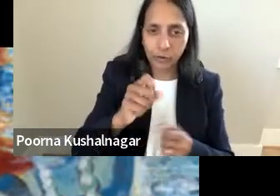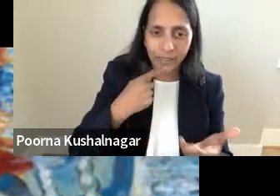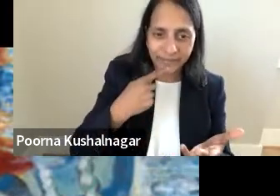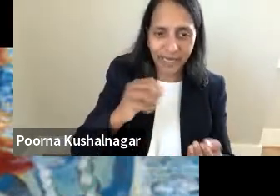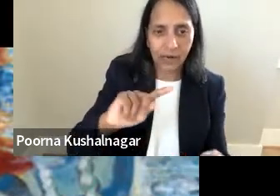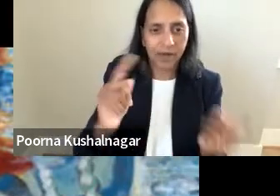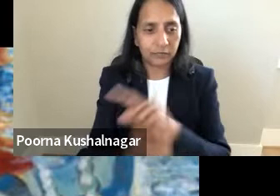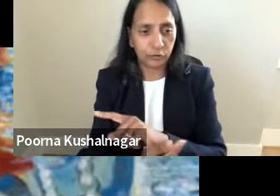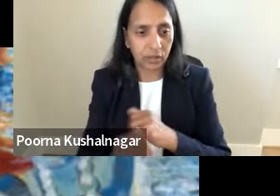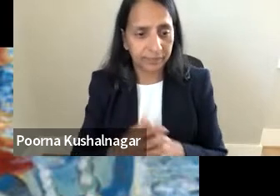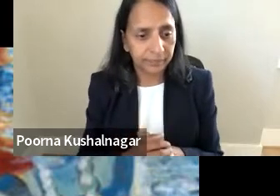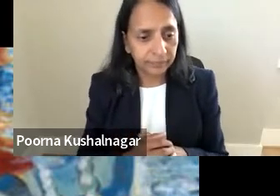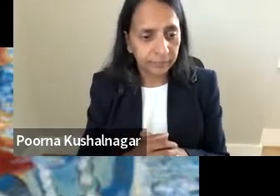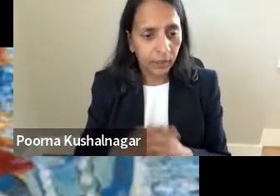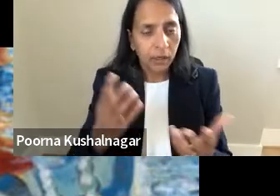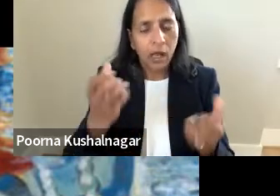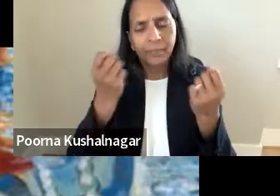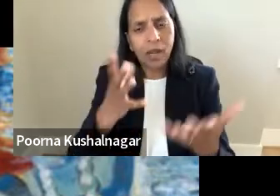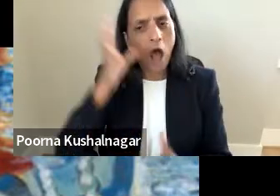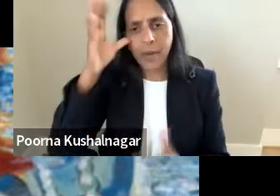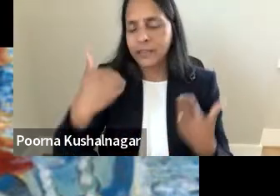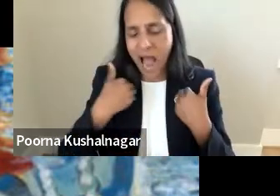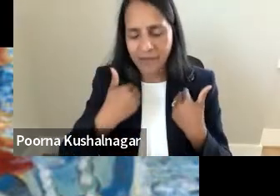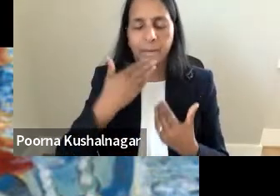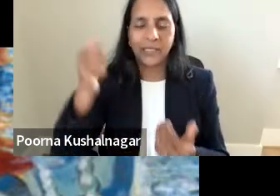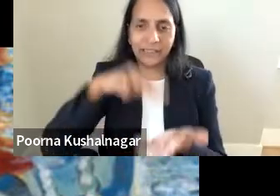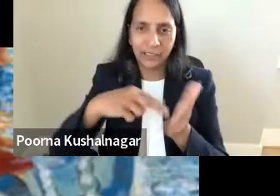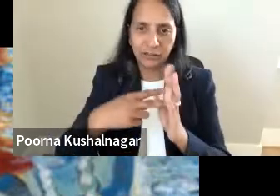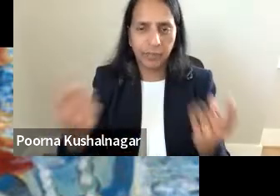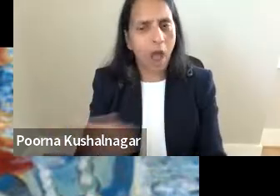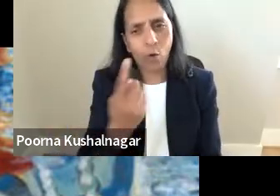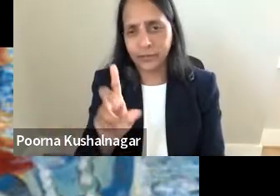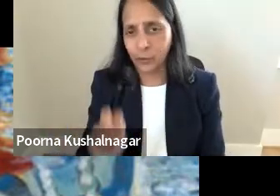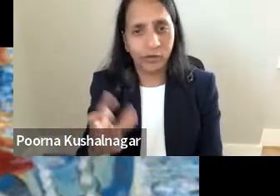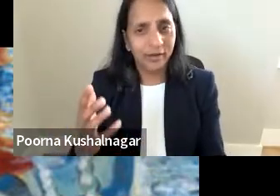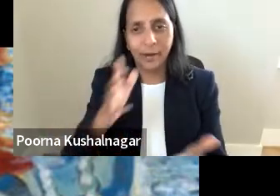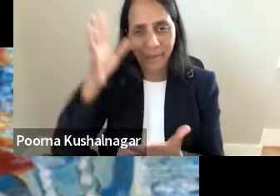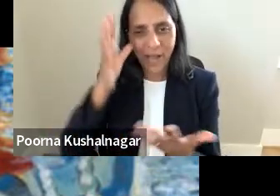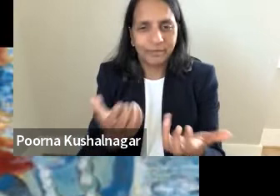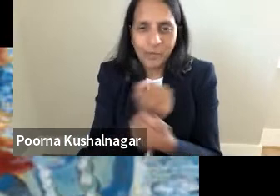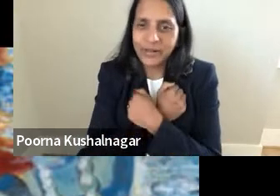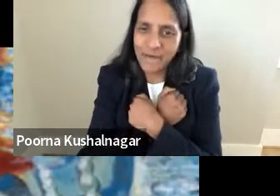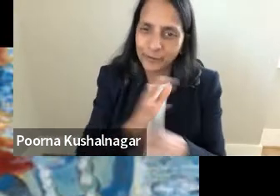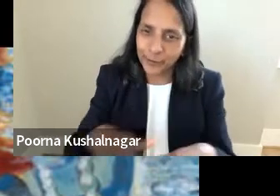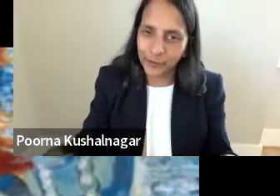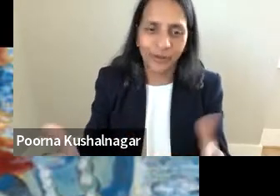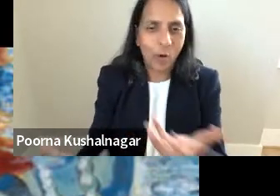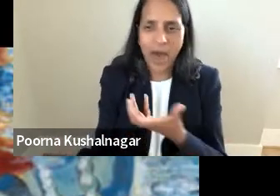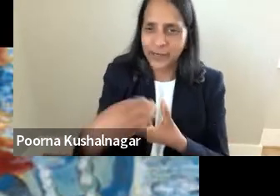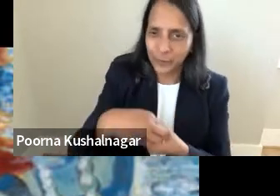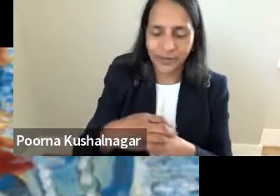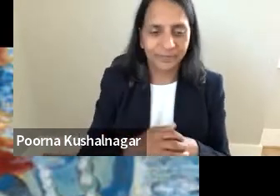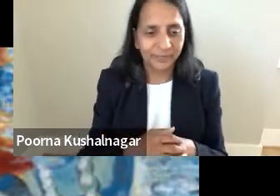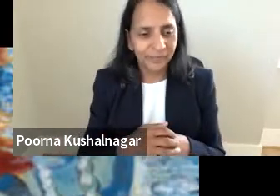understand what their caregivers are saying and vice versa. Many parents have the best of intentions. They always do.